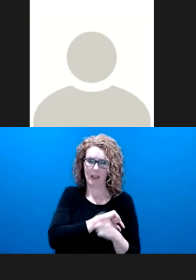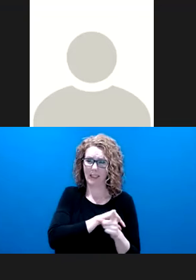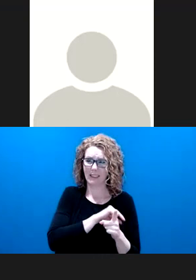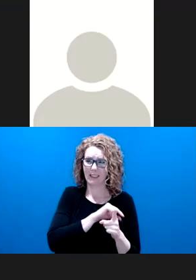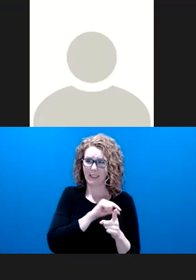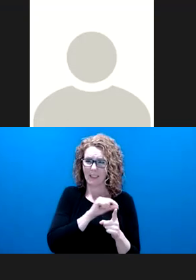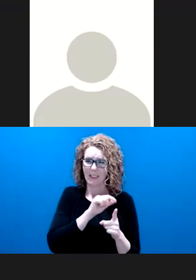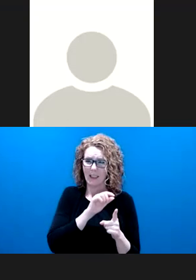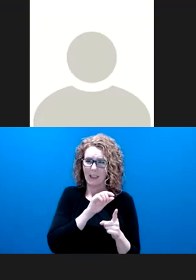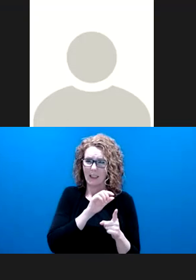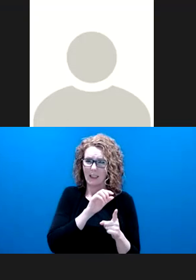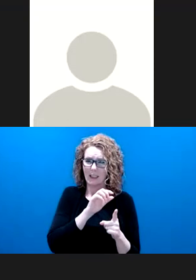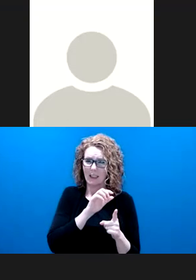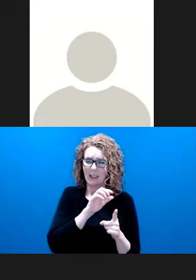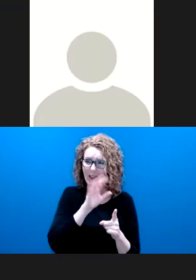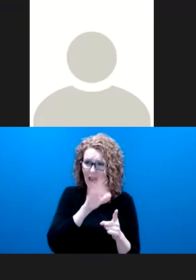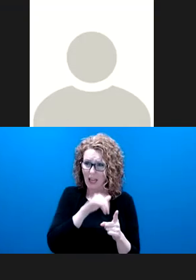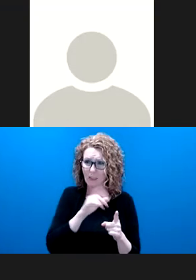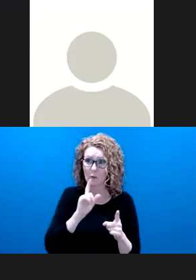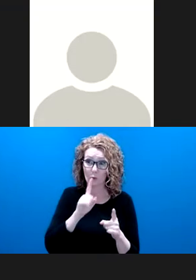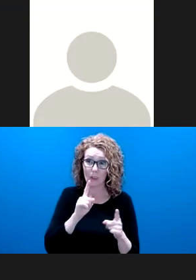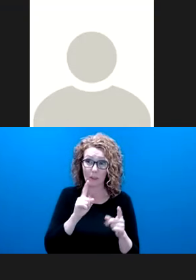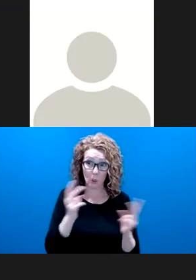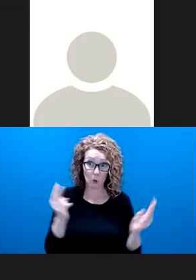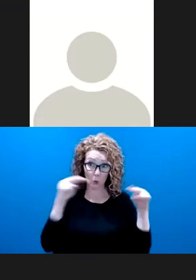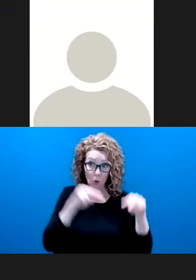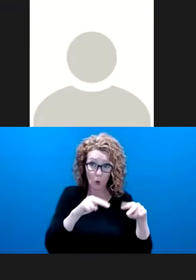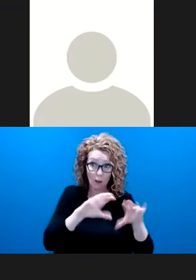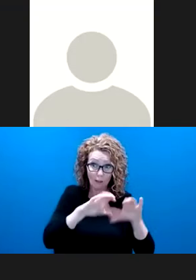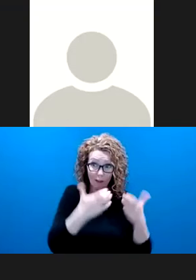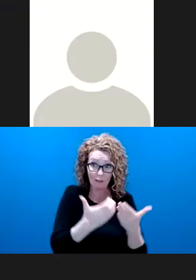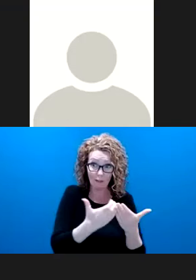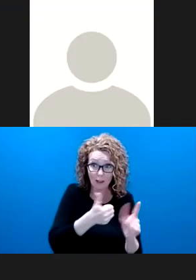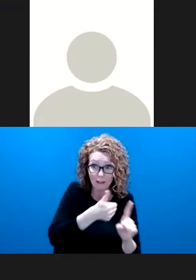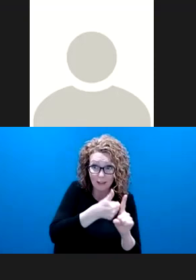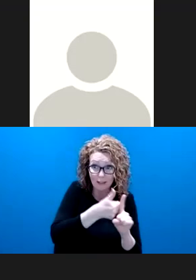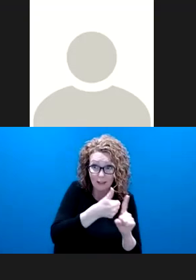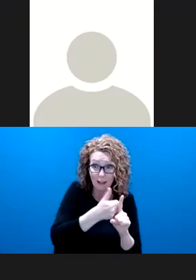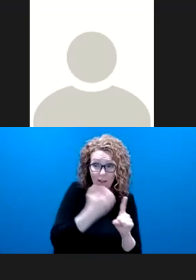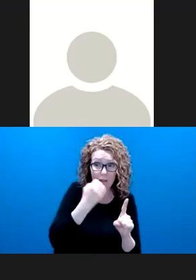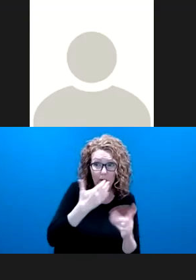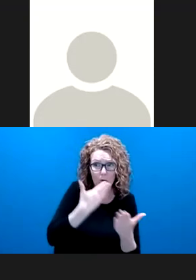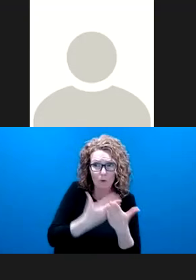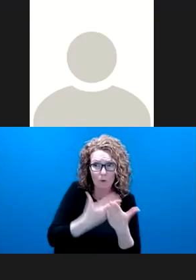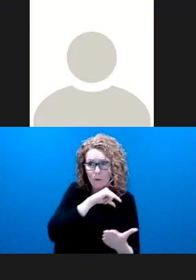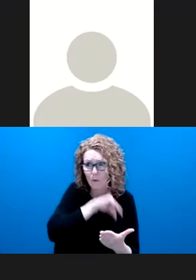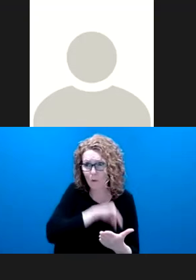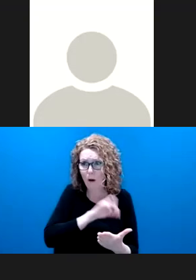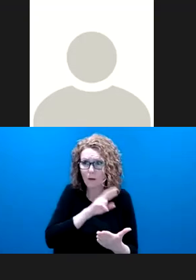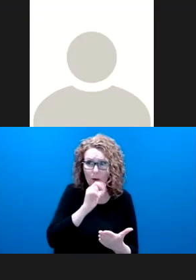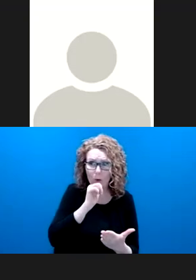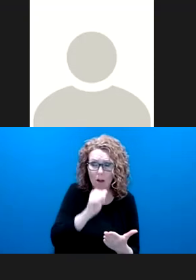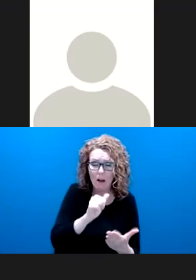evaluating the trainer from the course itself, as well as kind of the participants'